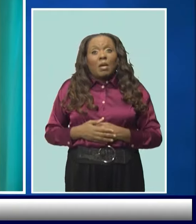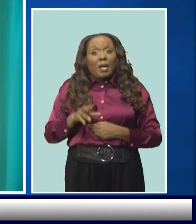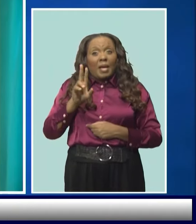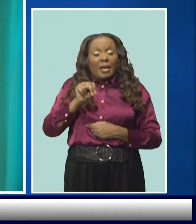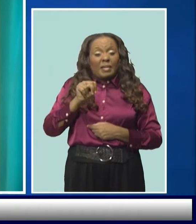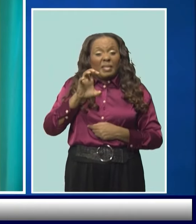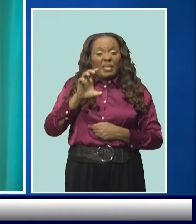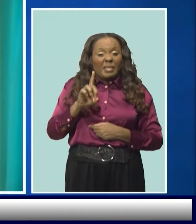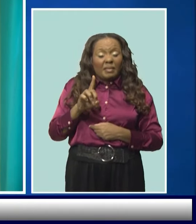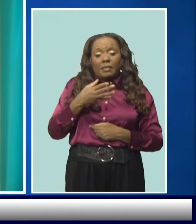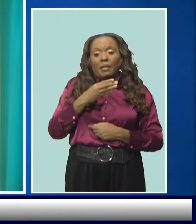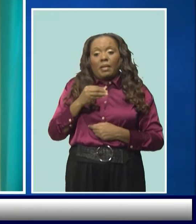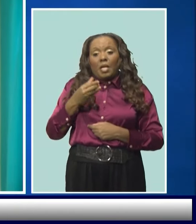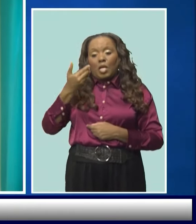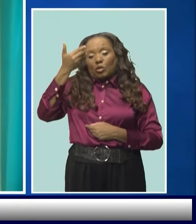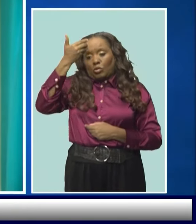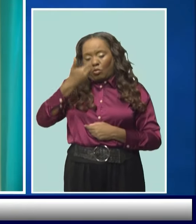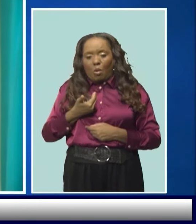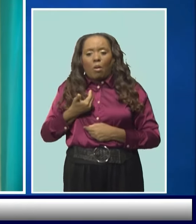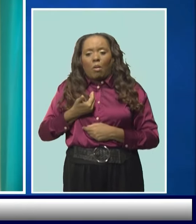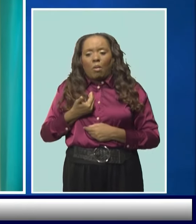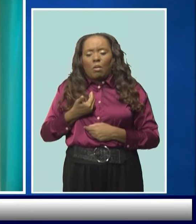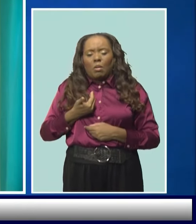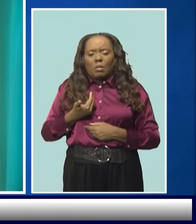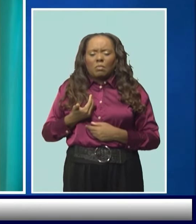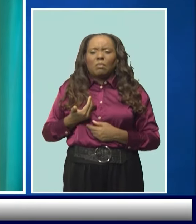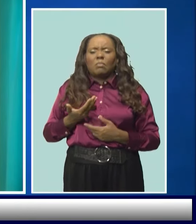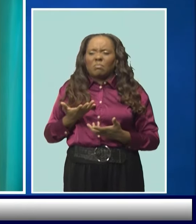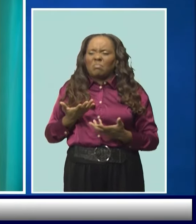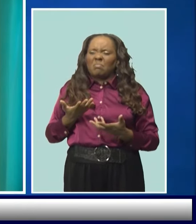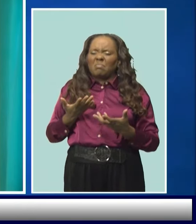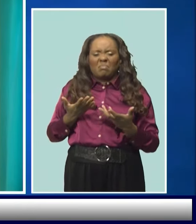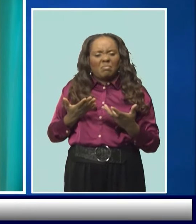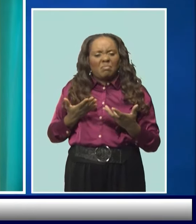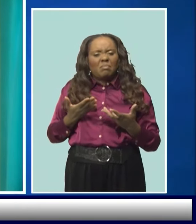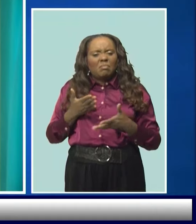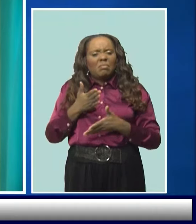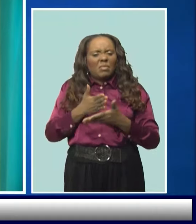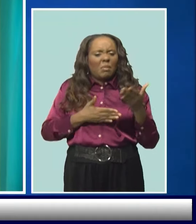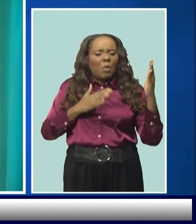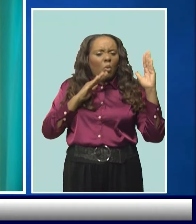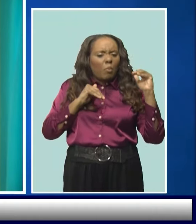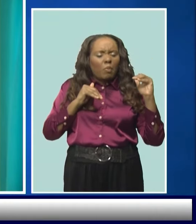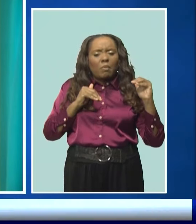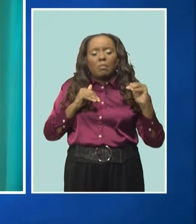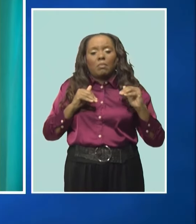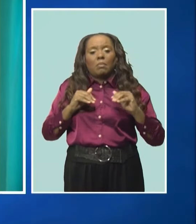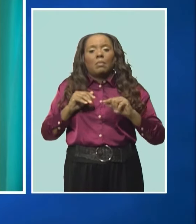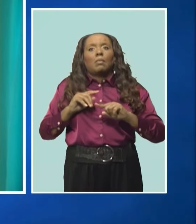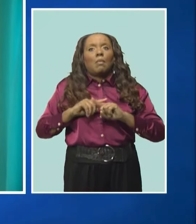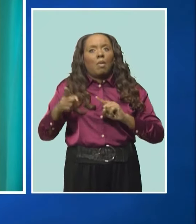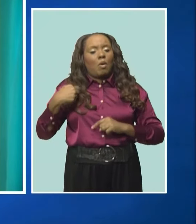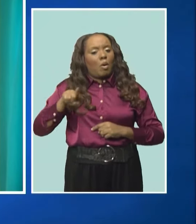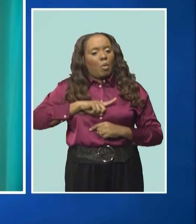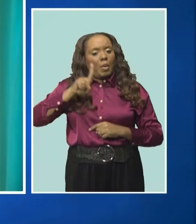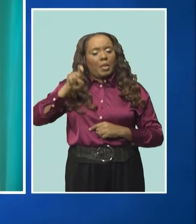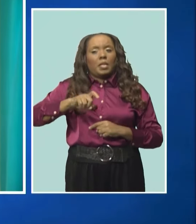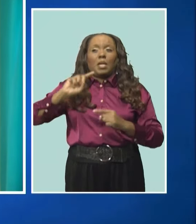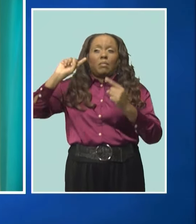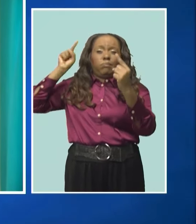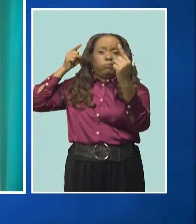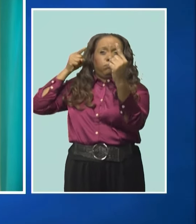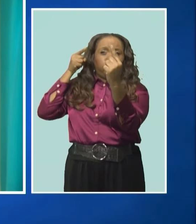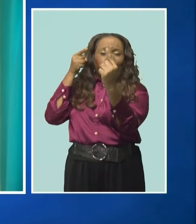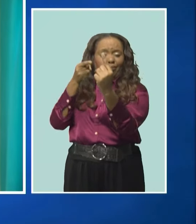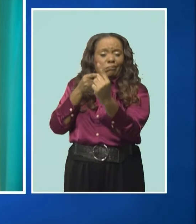is a hopeful sign of progress. But our current efforts are not enough to reach the Sustainable Development Goal of a